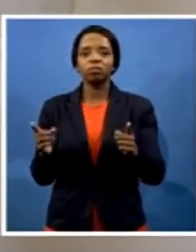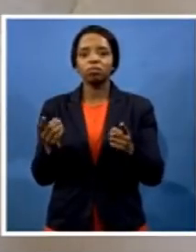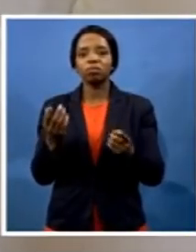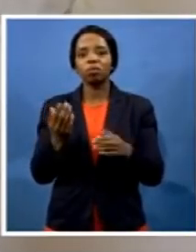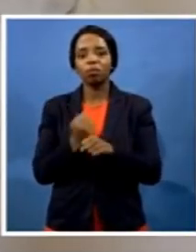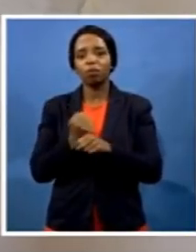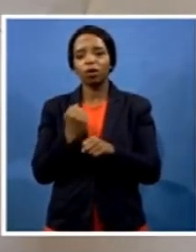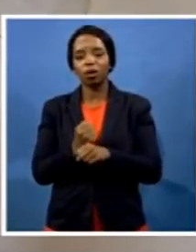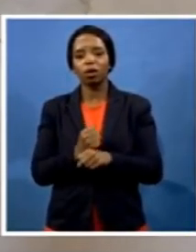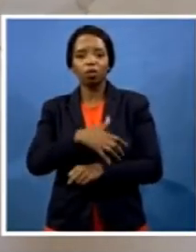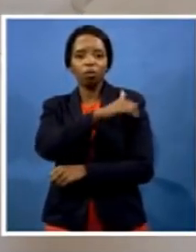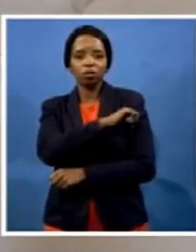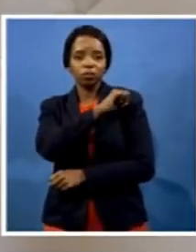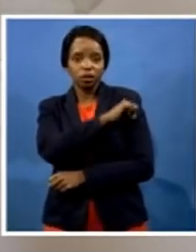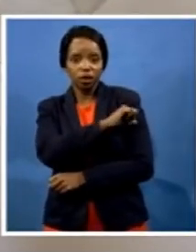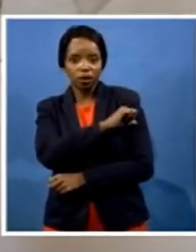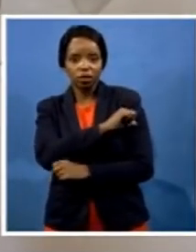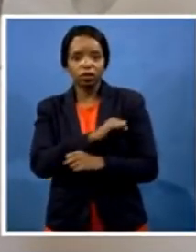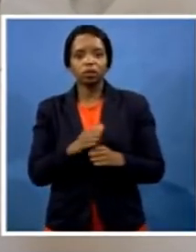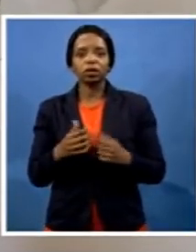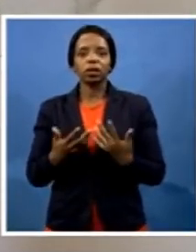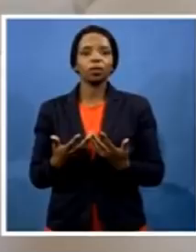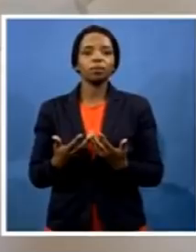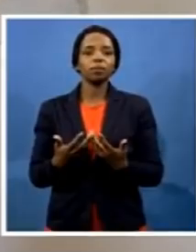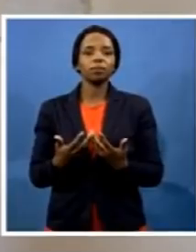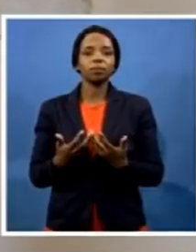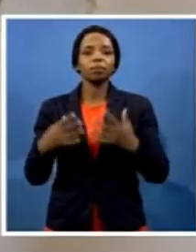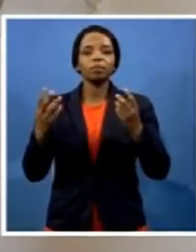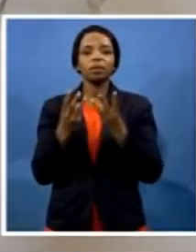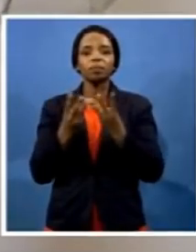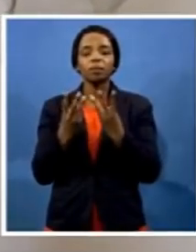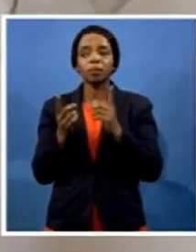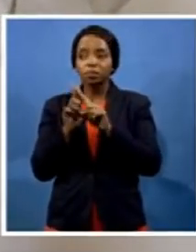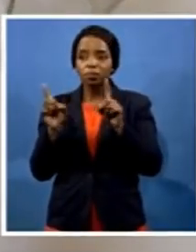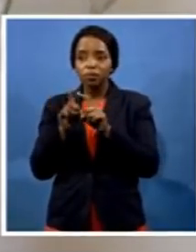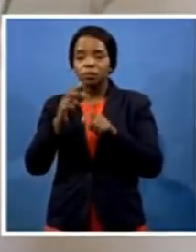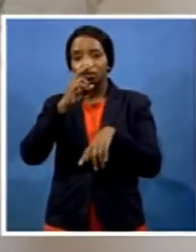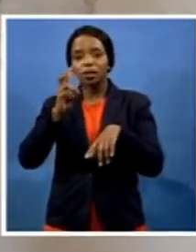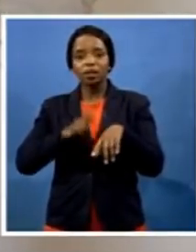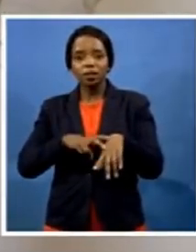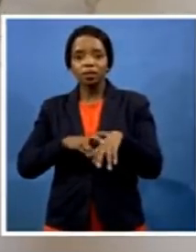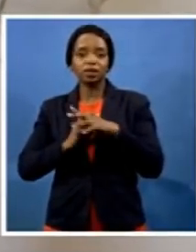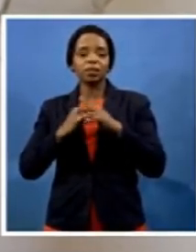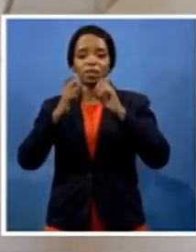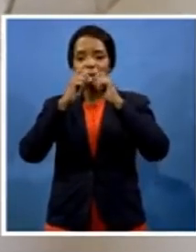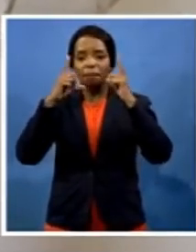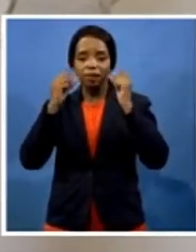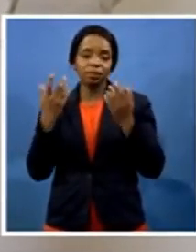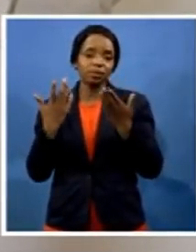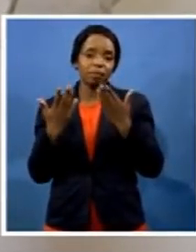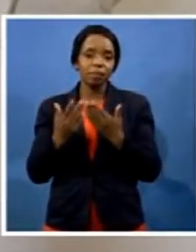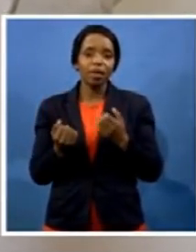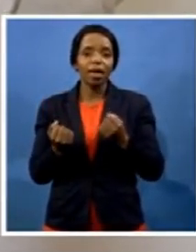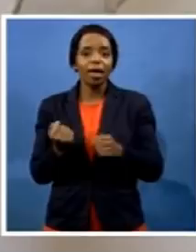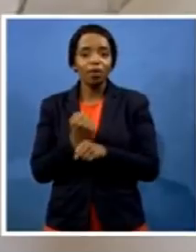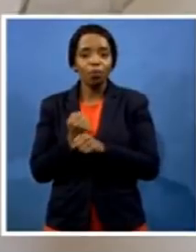actually not having masks or having to dispose and replace every day, so they can have these ones to reuse and